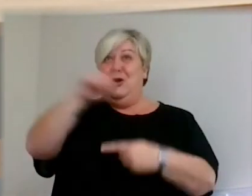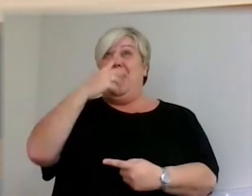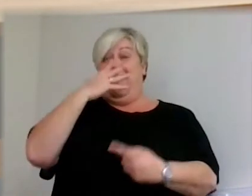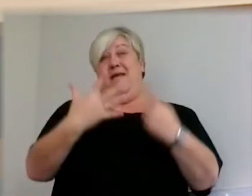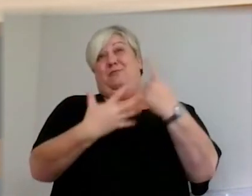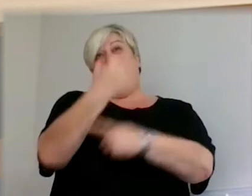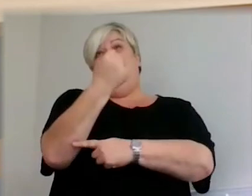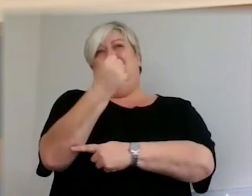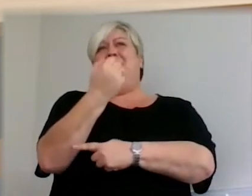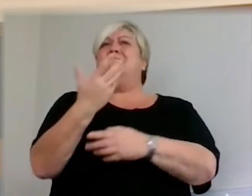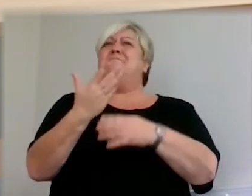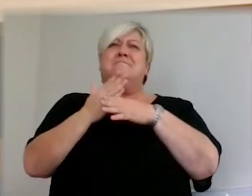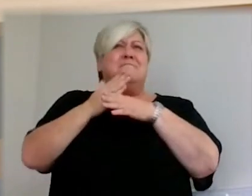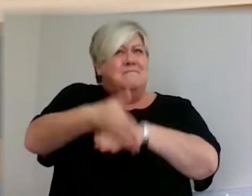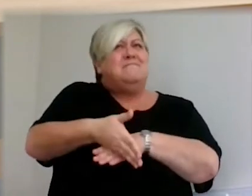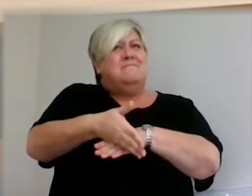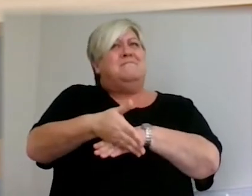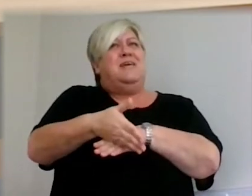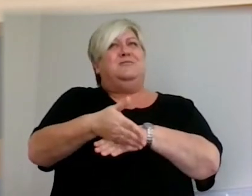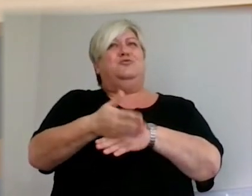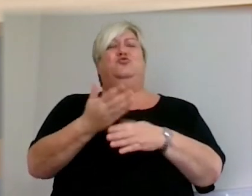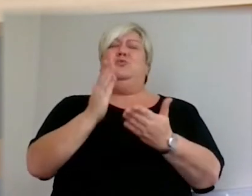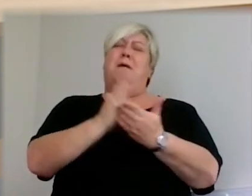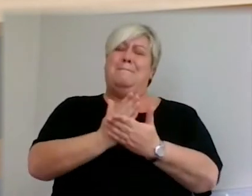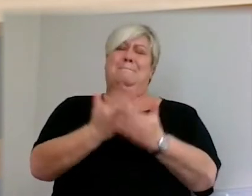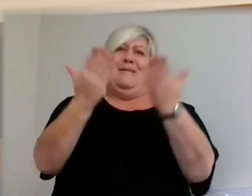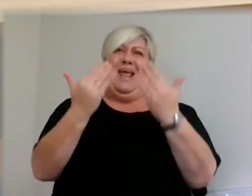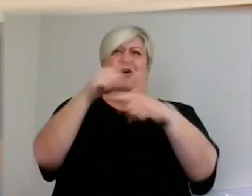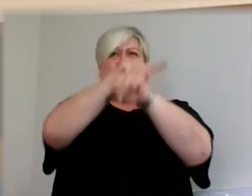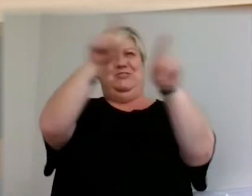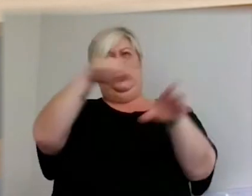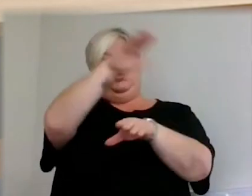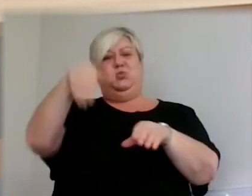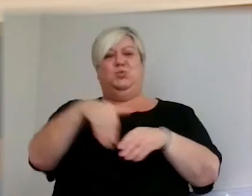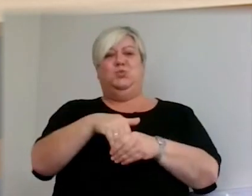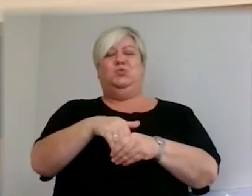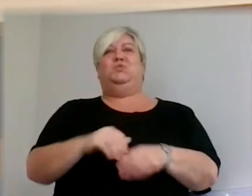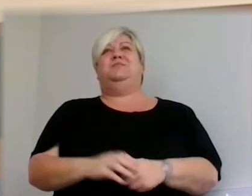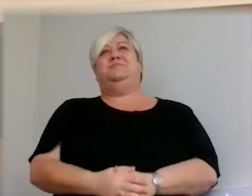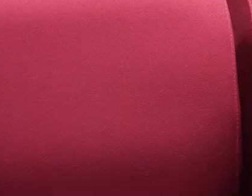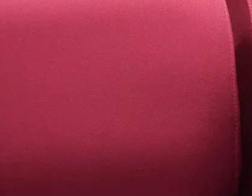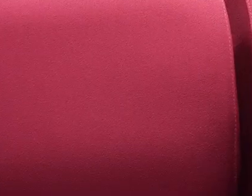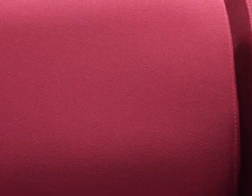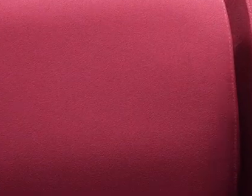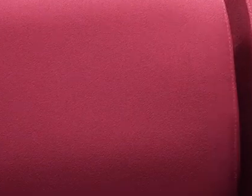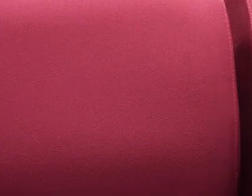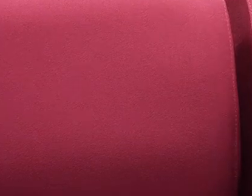with time, effort and hard work. So I would encourage anyone to do it.